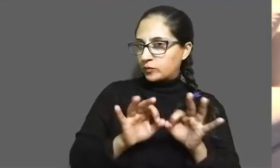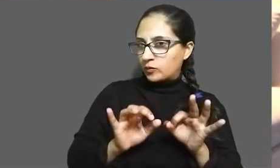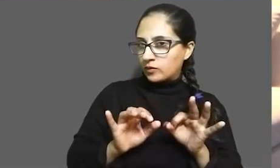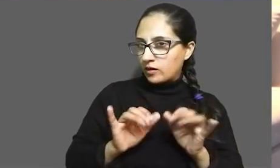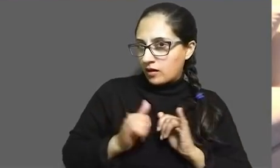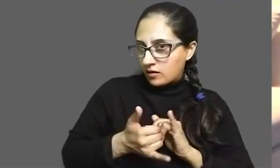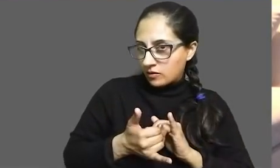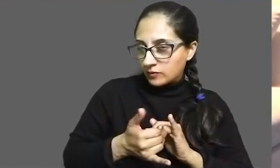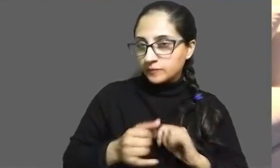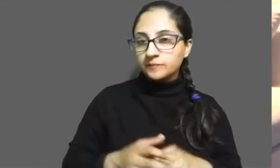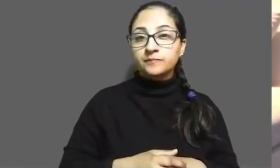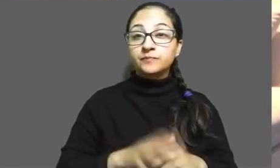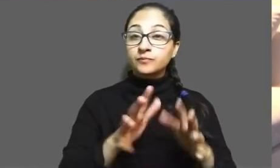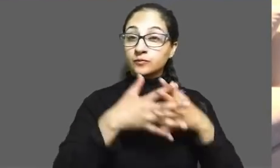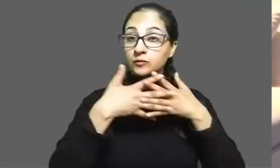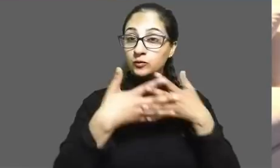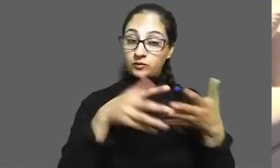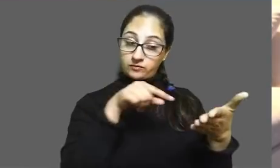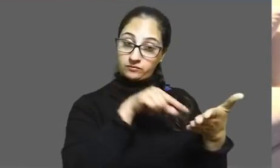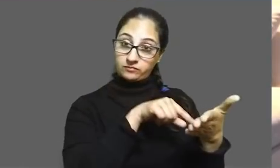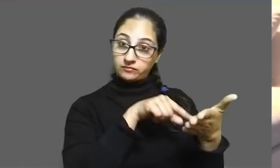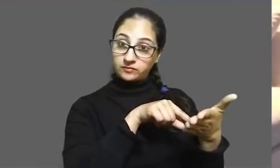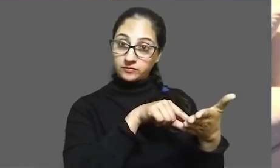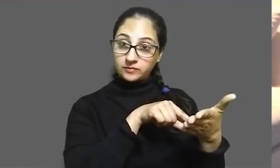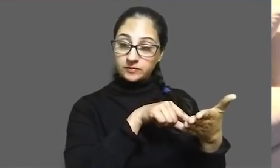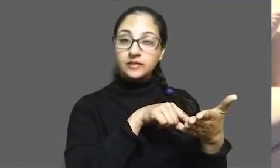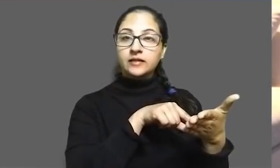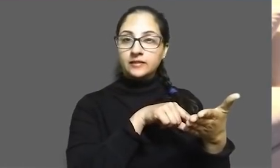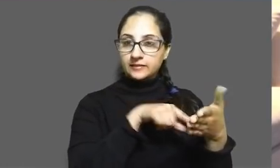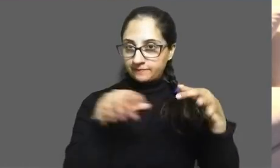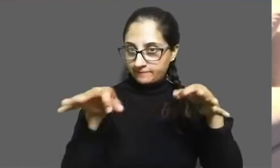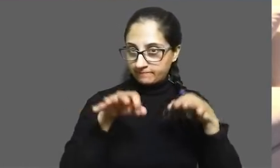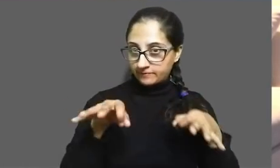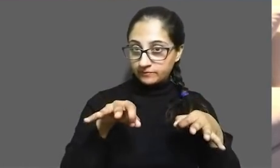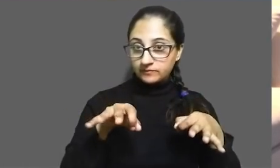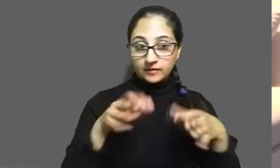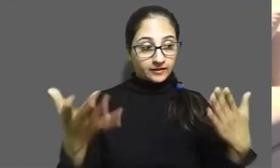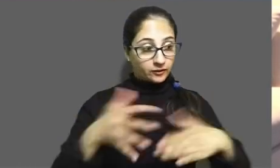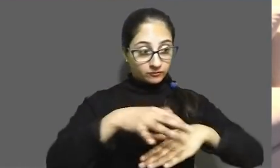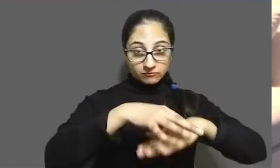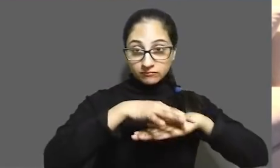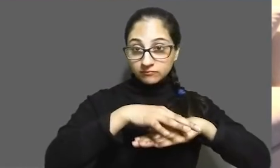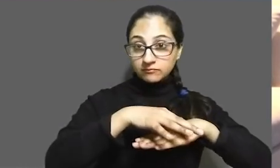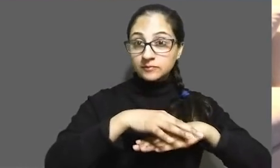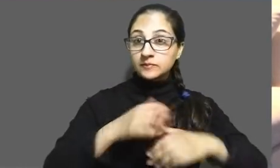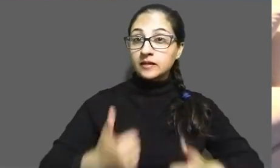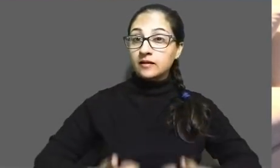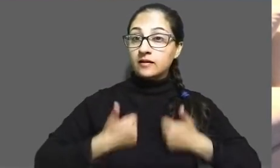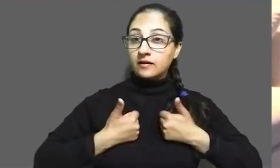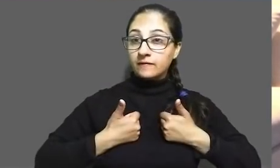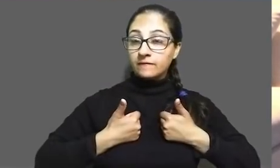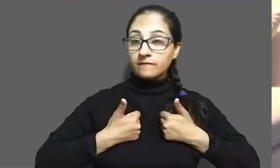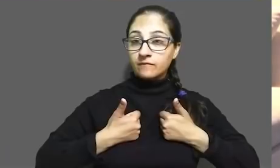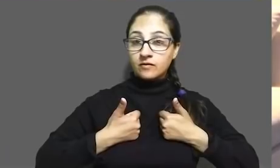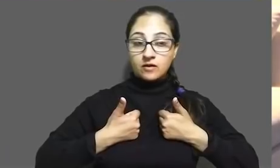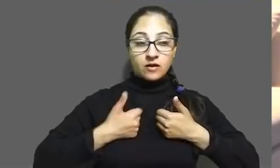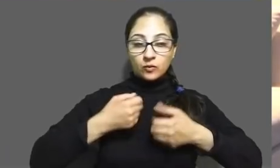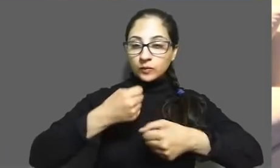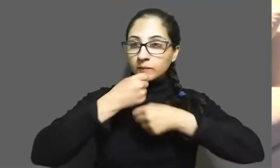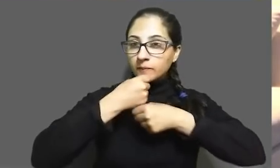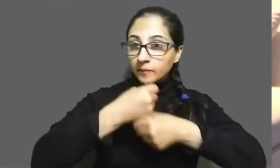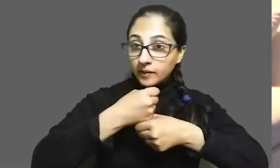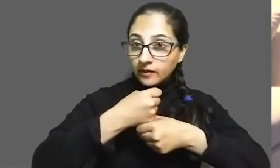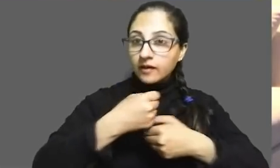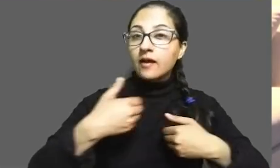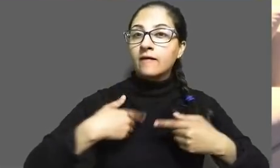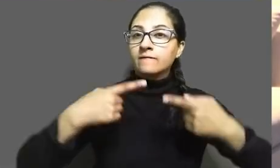sabr. So why is patience important in the face of difficulties and trials?